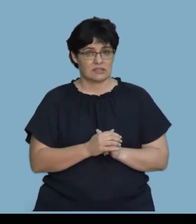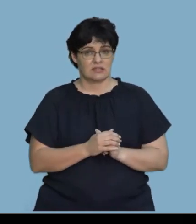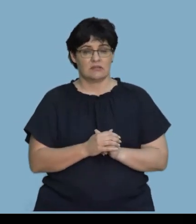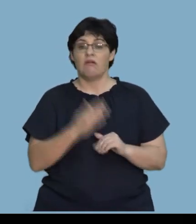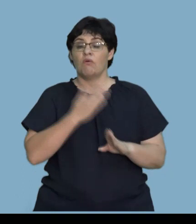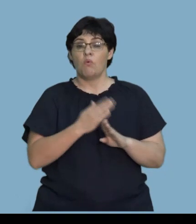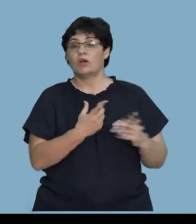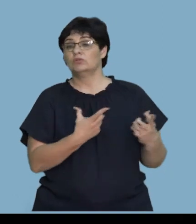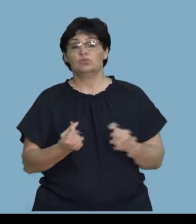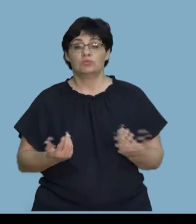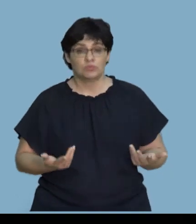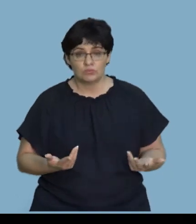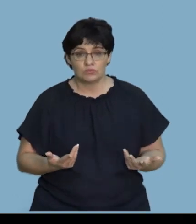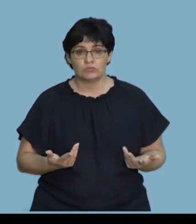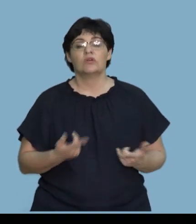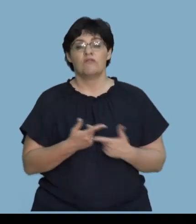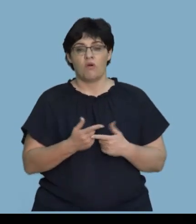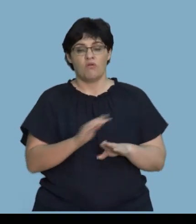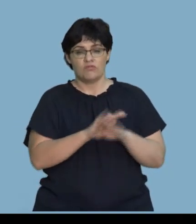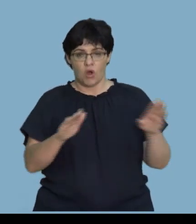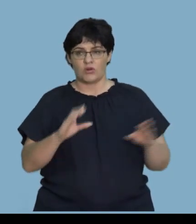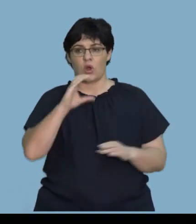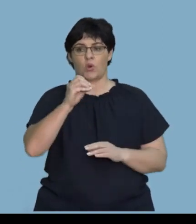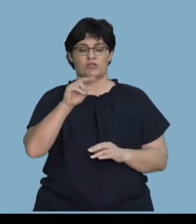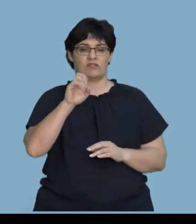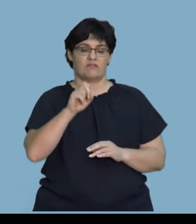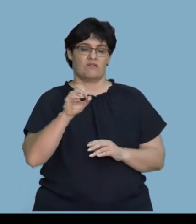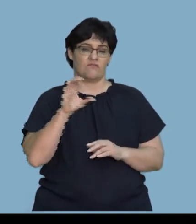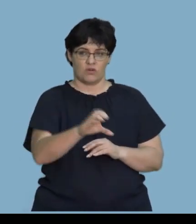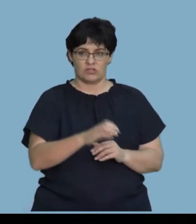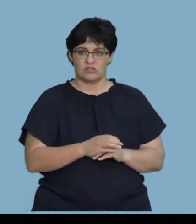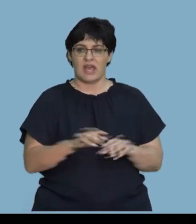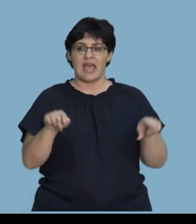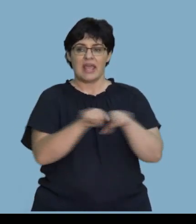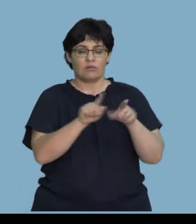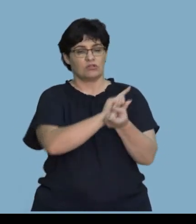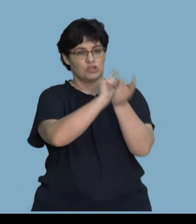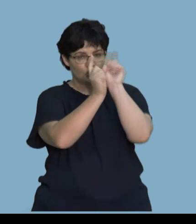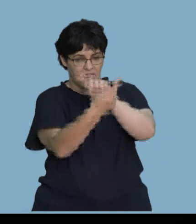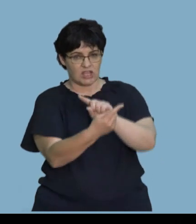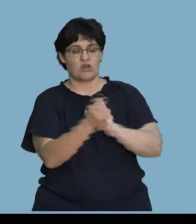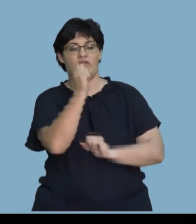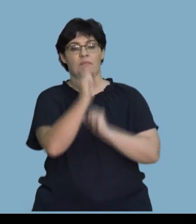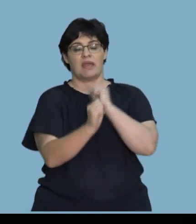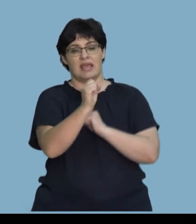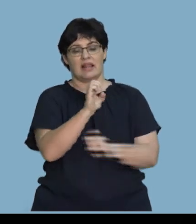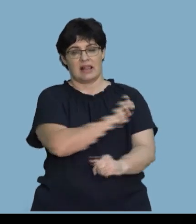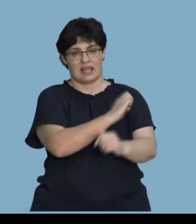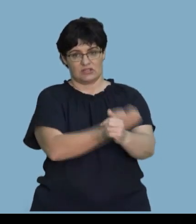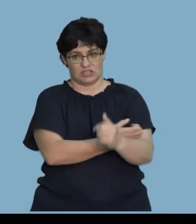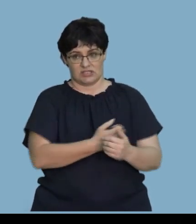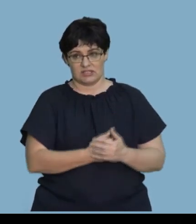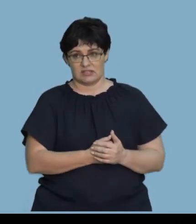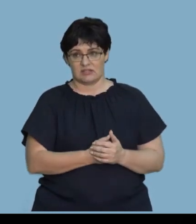work done by the non-conservative force equals to the change in mechanical energy. So to break